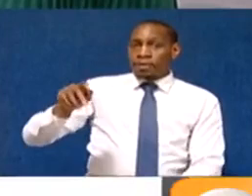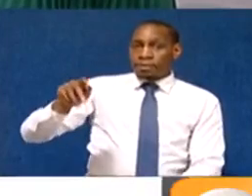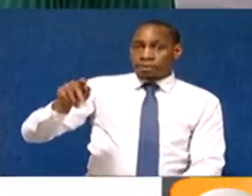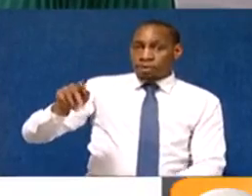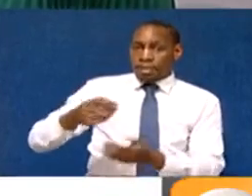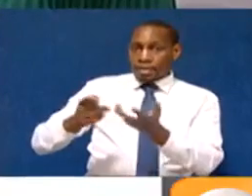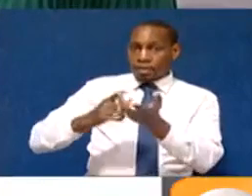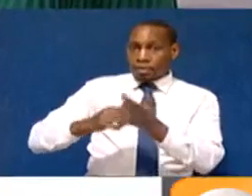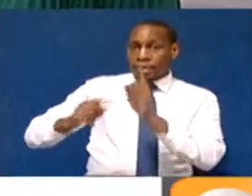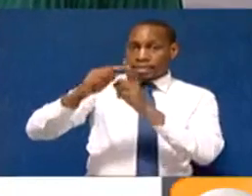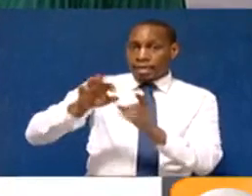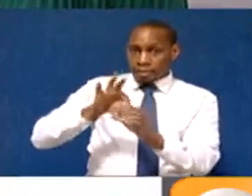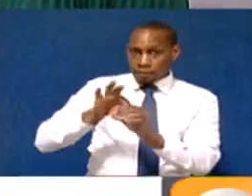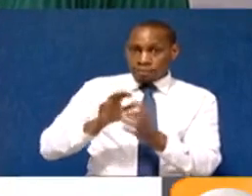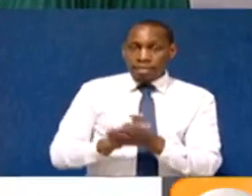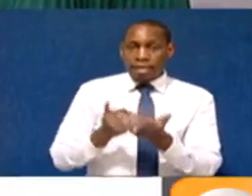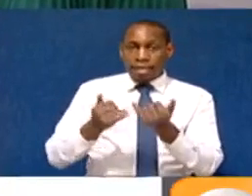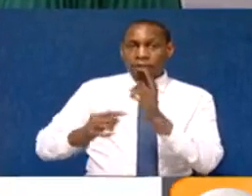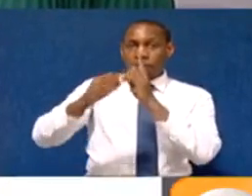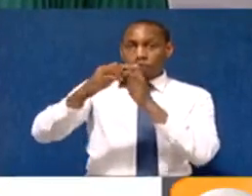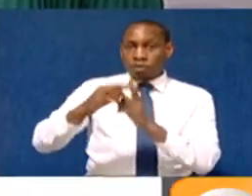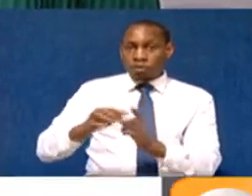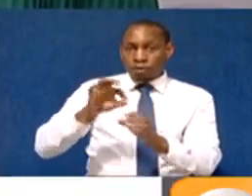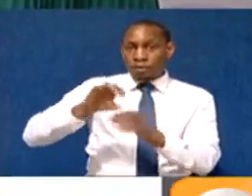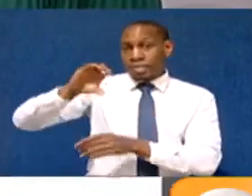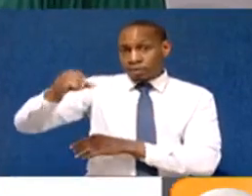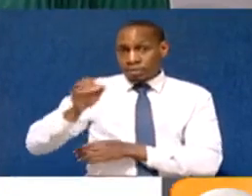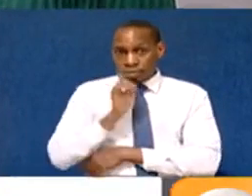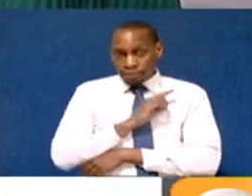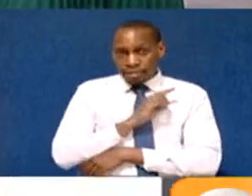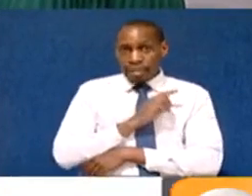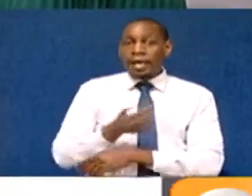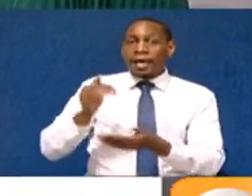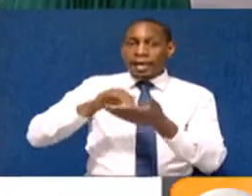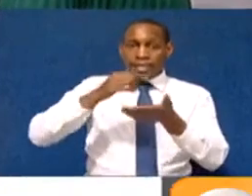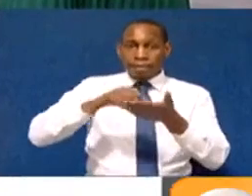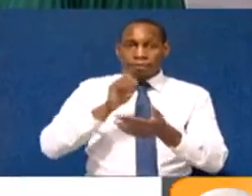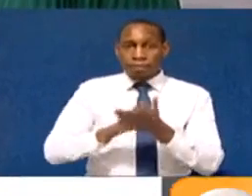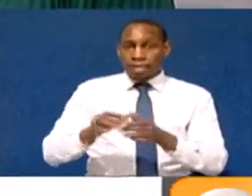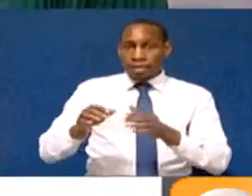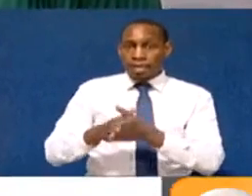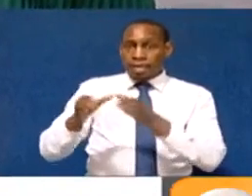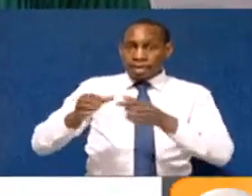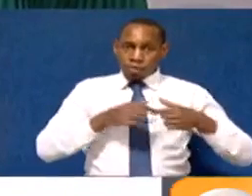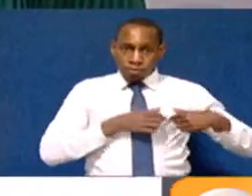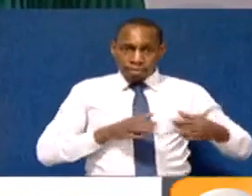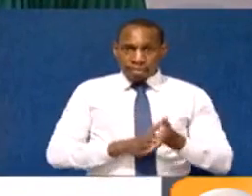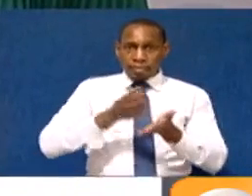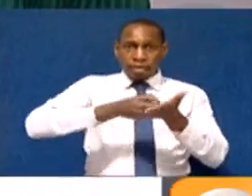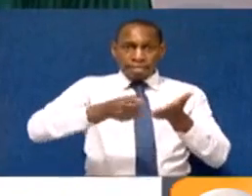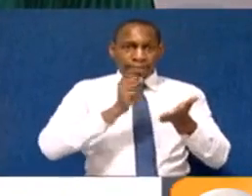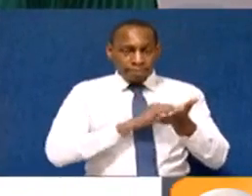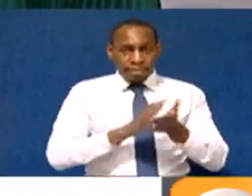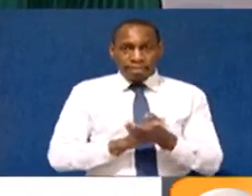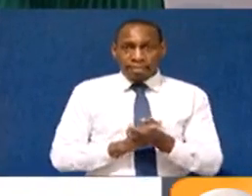collates and tallies the votes. Now, with the total votes from the constituency, this is once again approved by the party agents and signatures are appended.